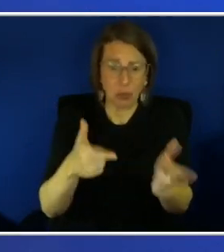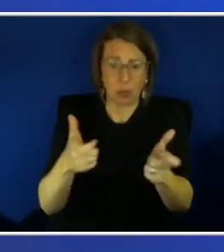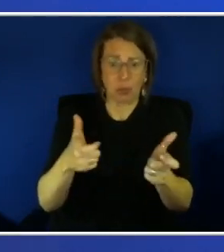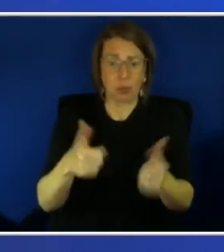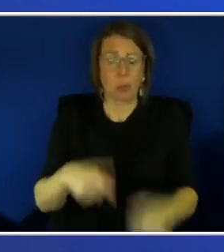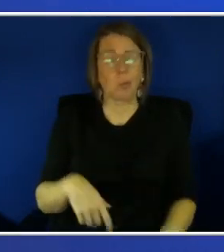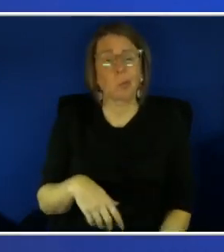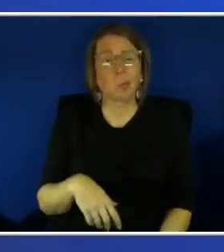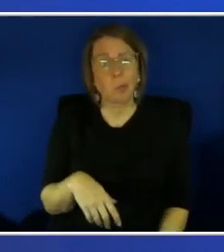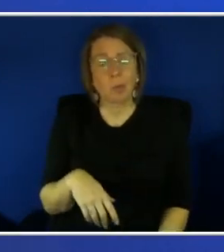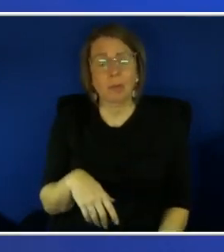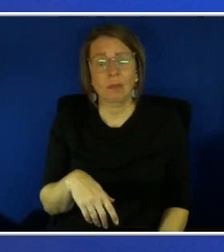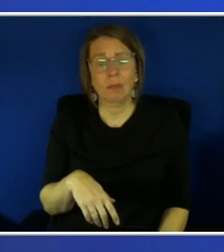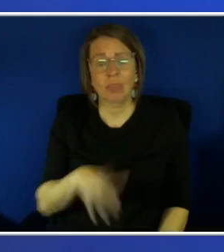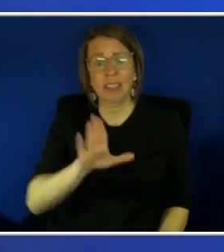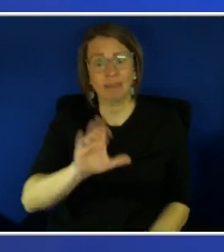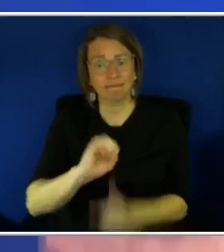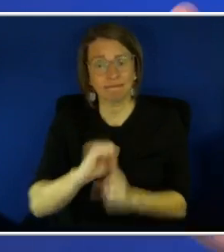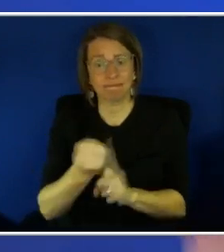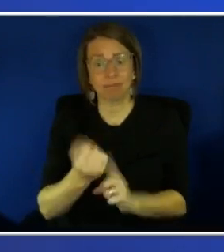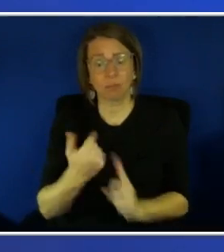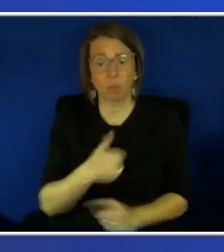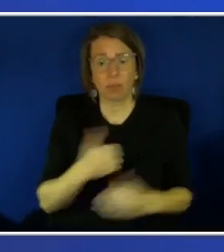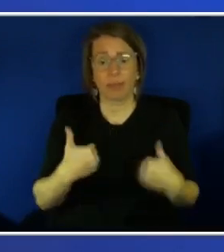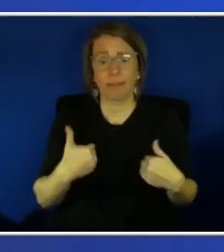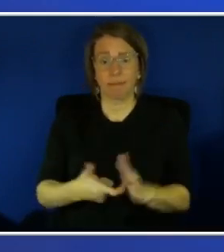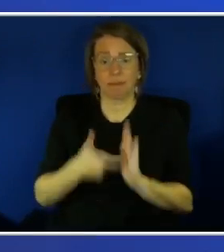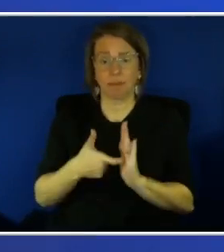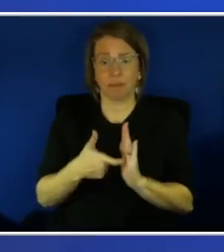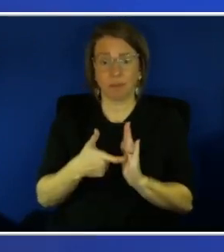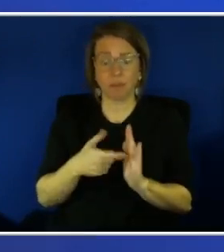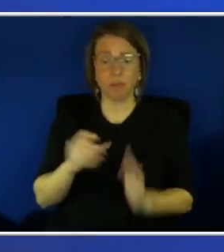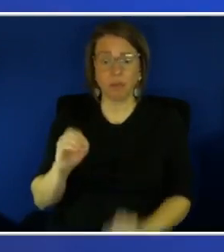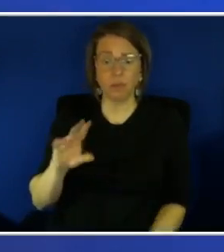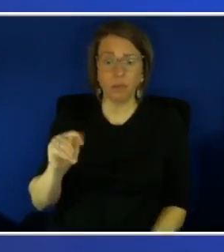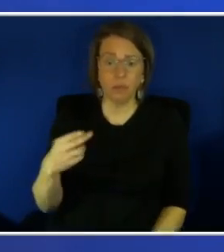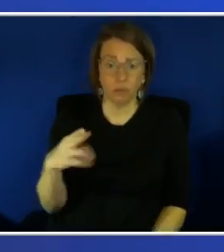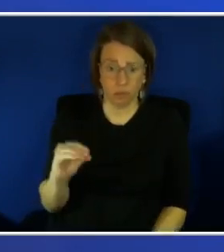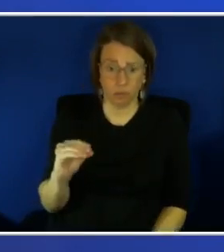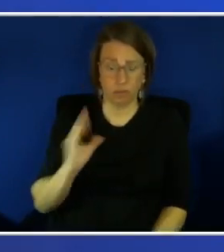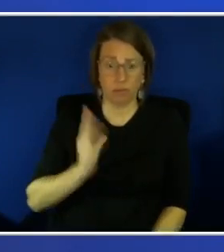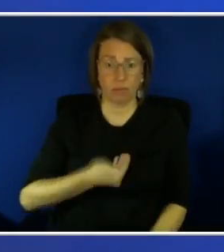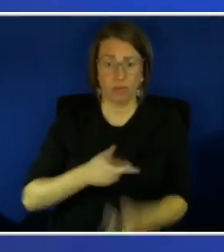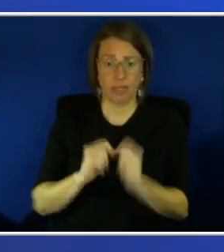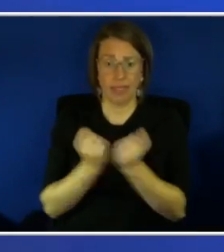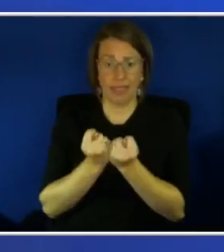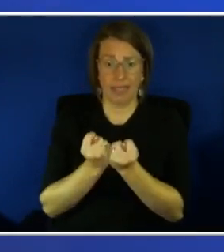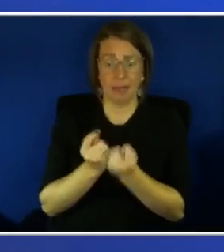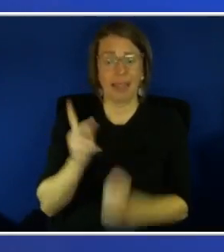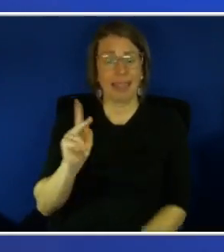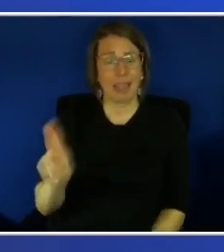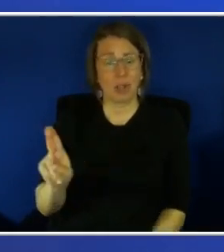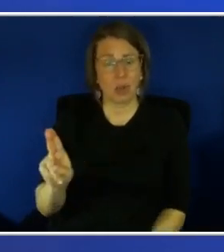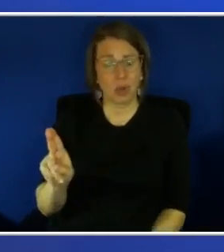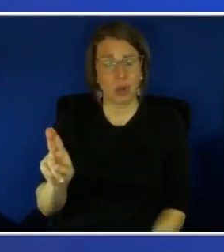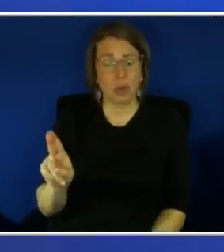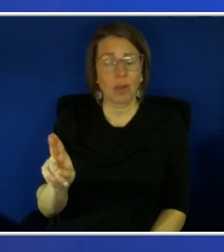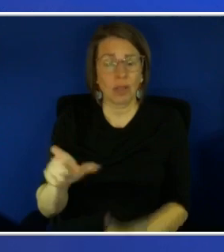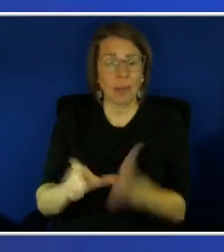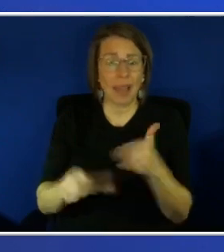had the required orthopedist and our team at KU on the plastic surgery side and the whole microsurgery